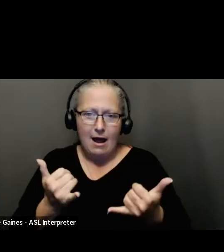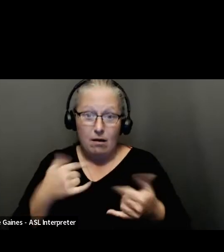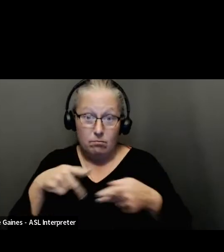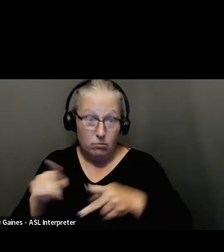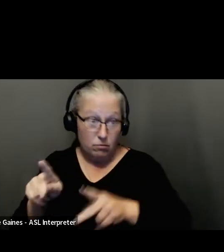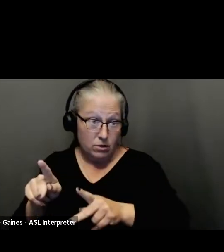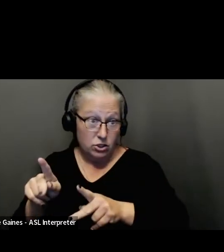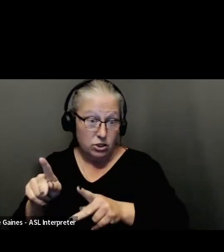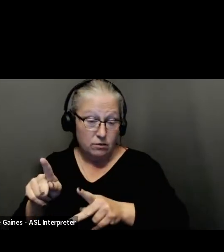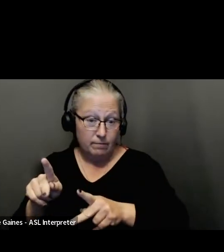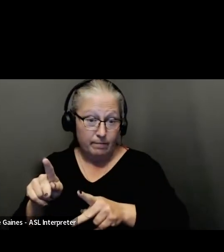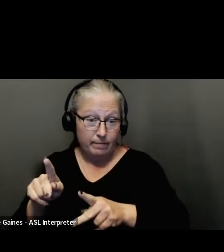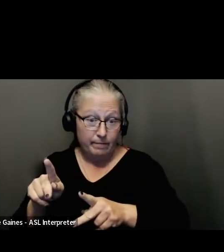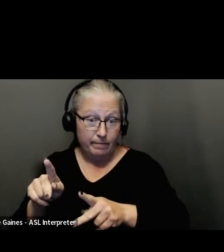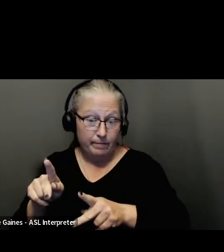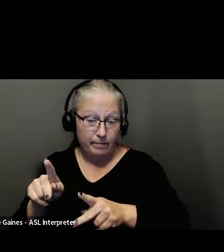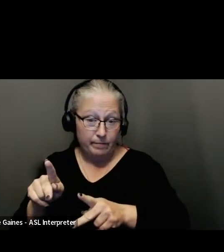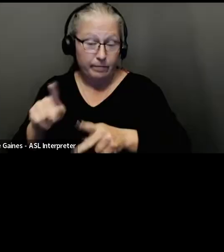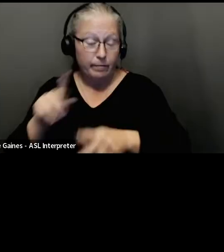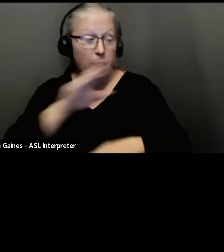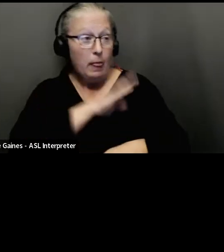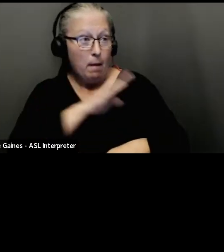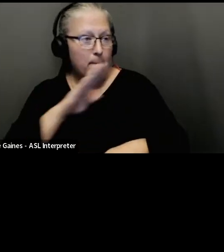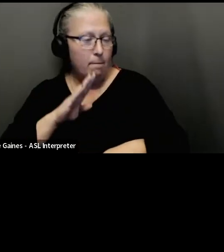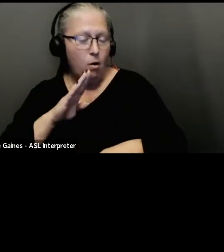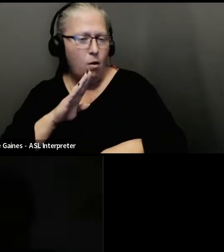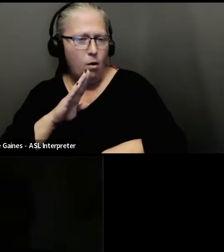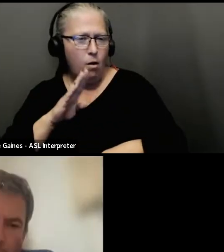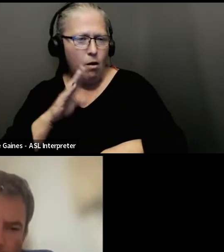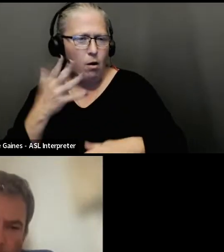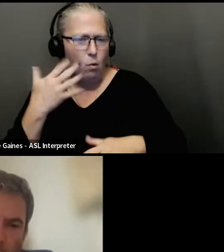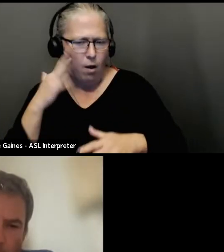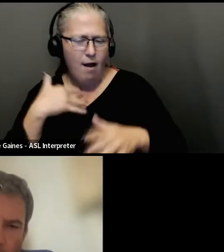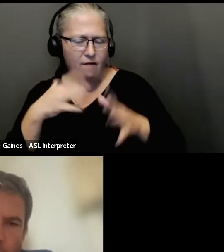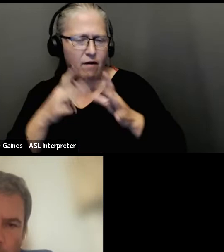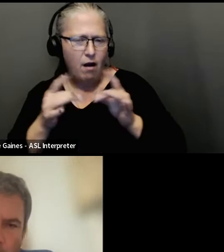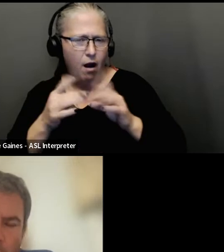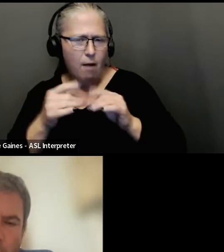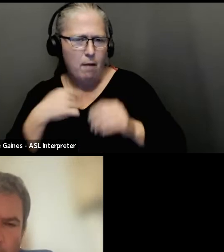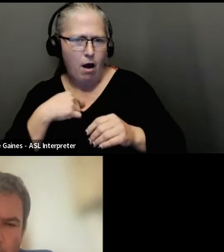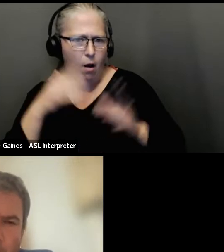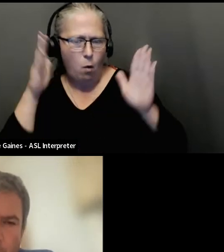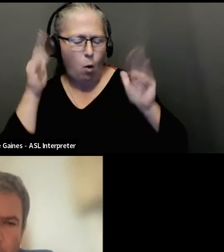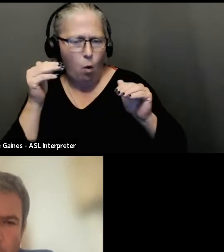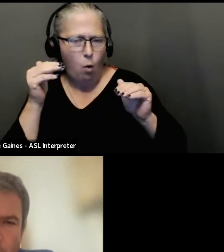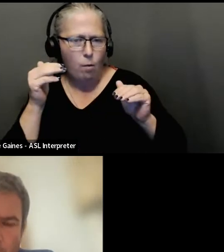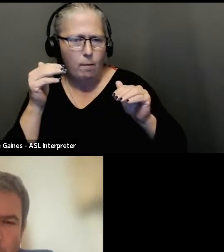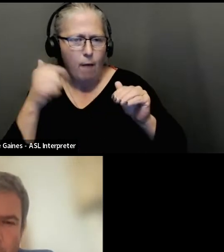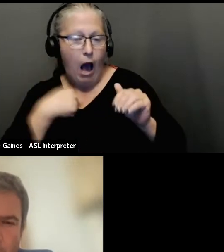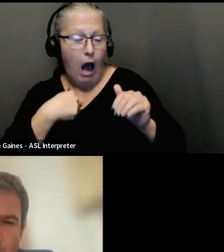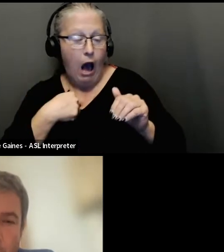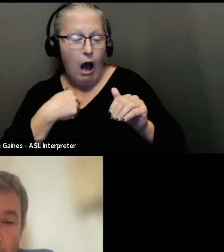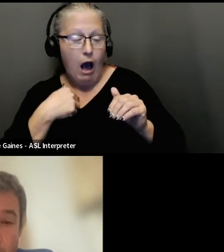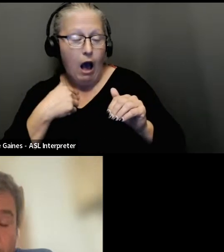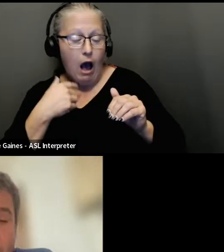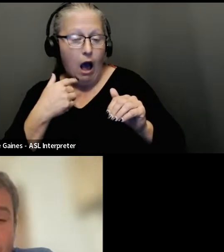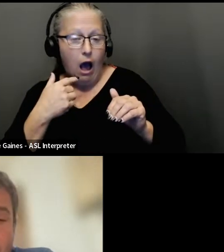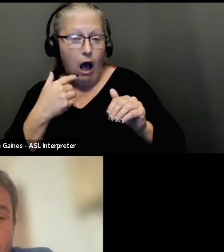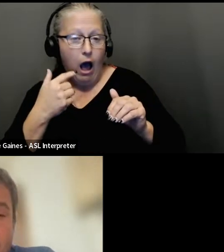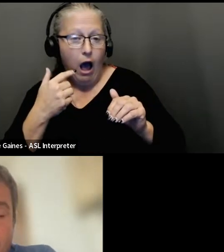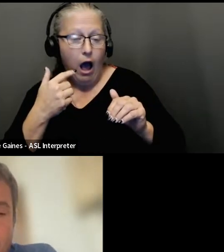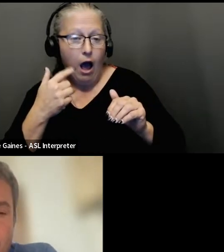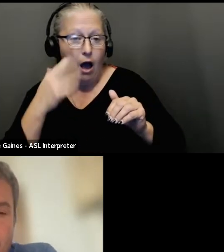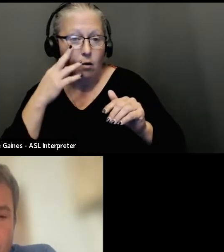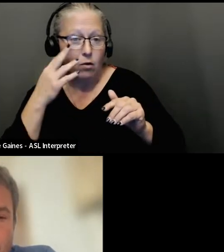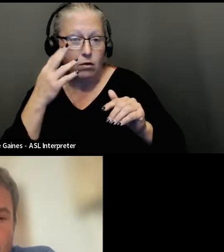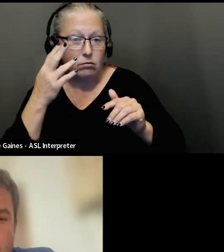permitted? You know, the board would have comments. I would hope before. I mean, I will defer to